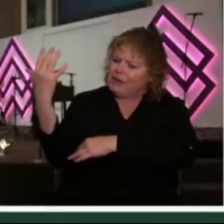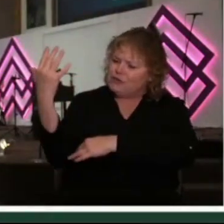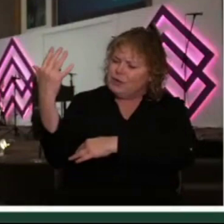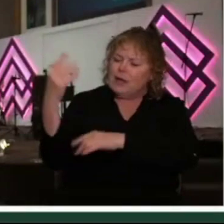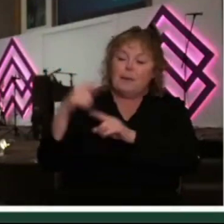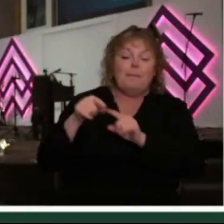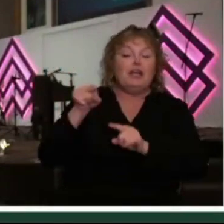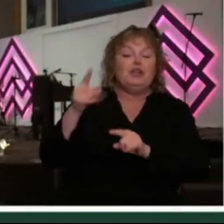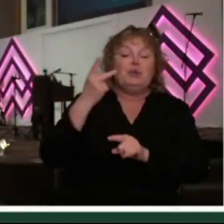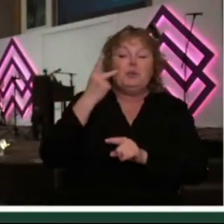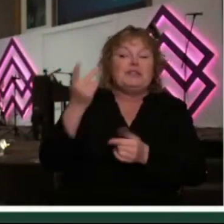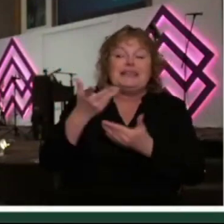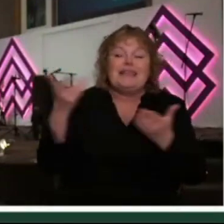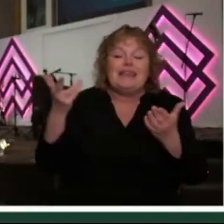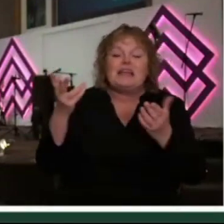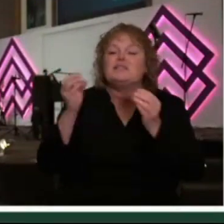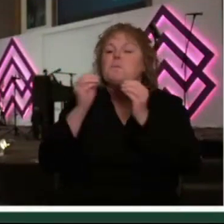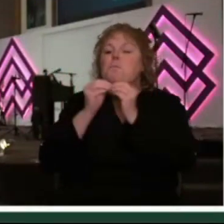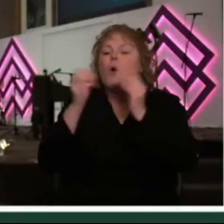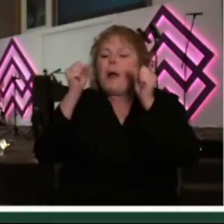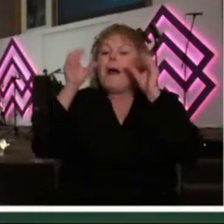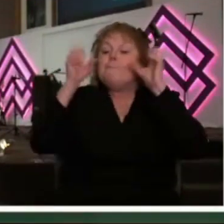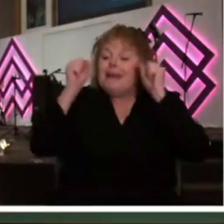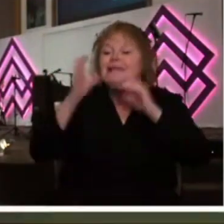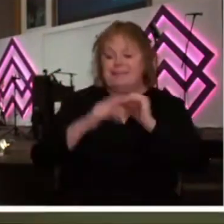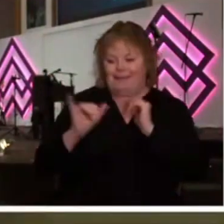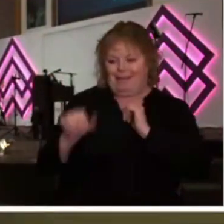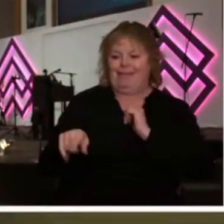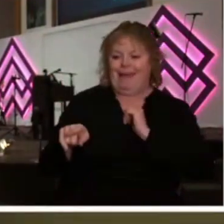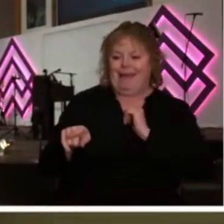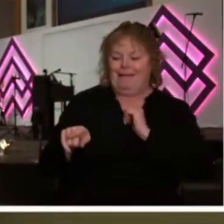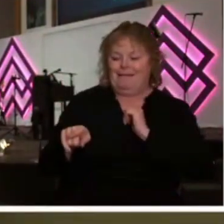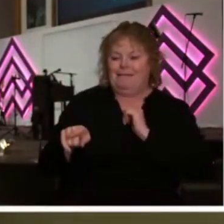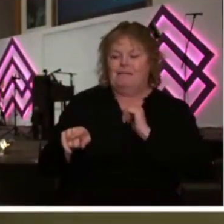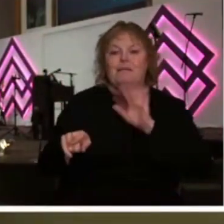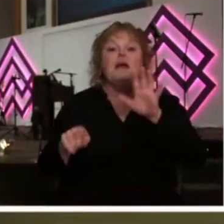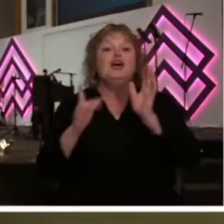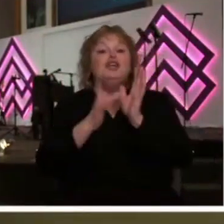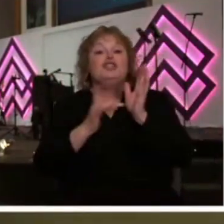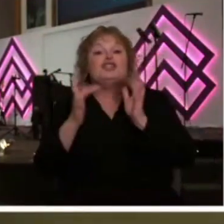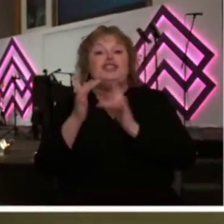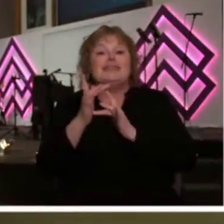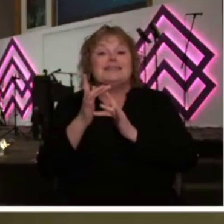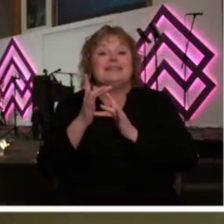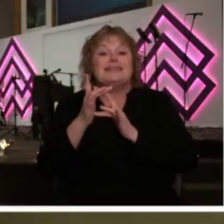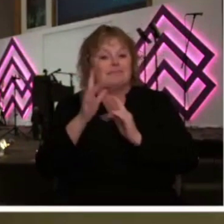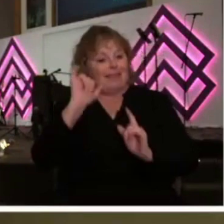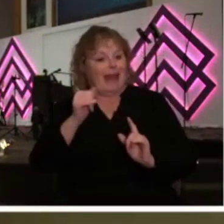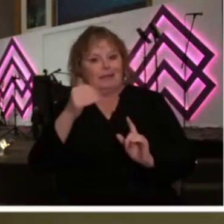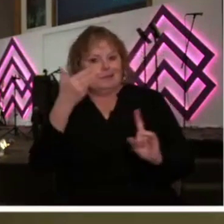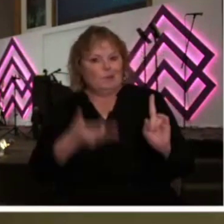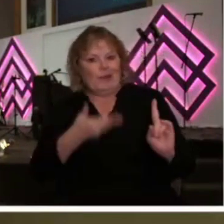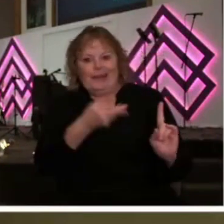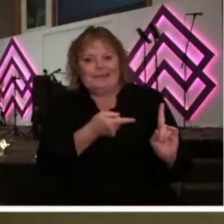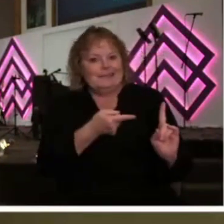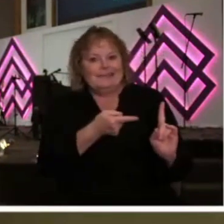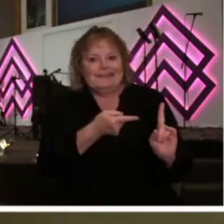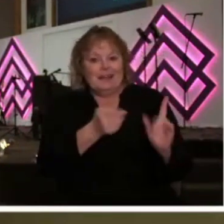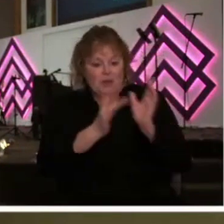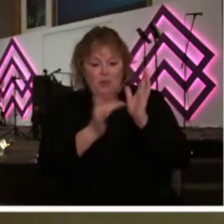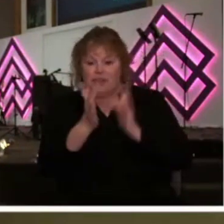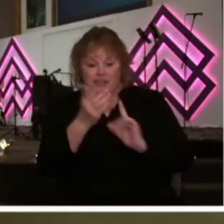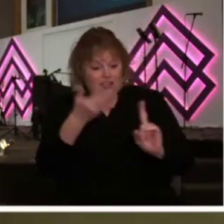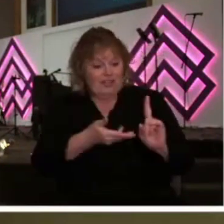that. What we need to know this morning is that Jesus is always like that. With